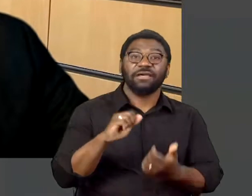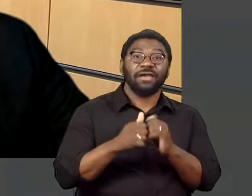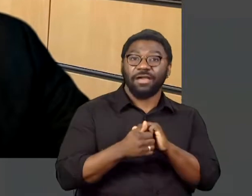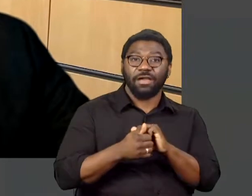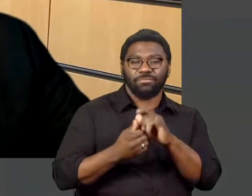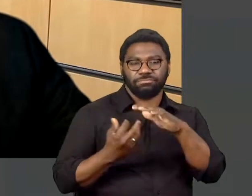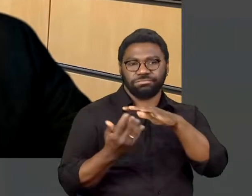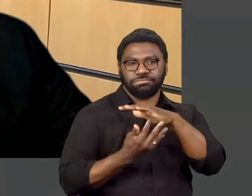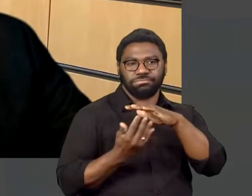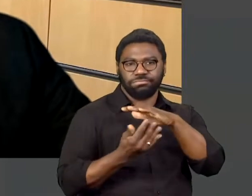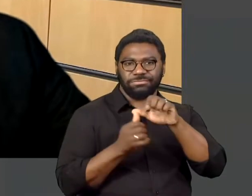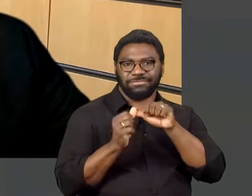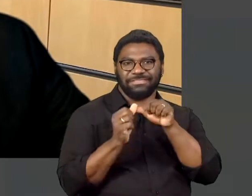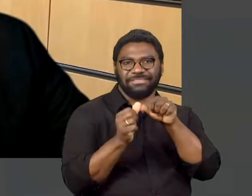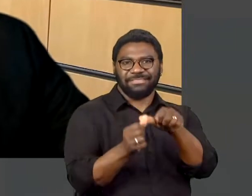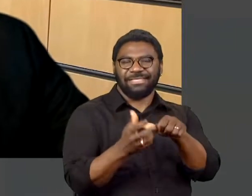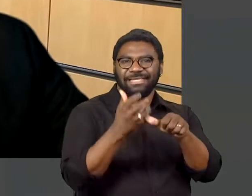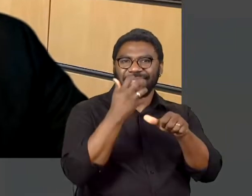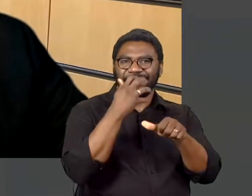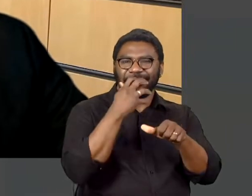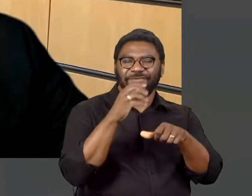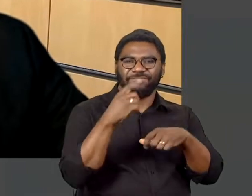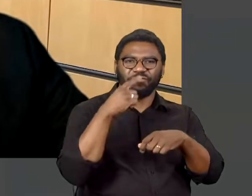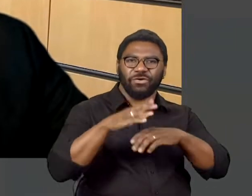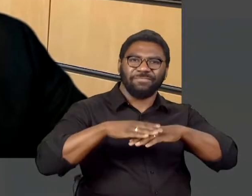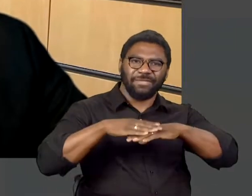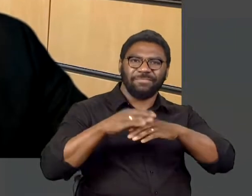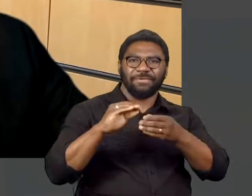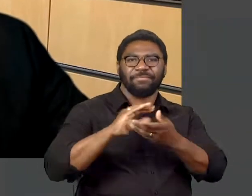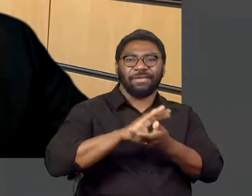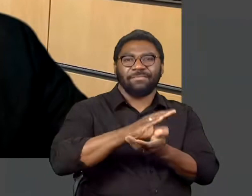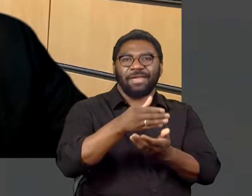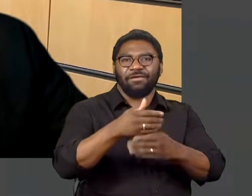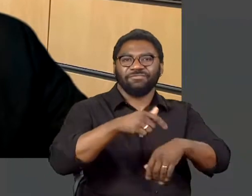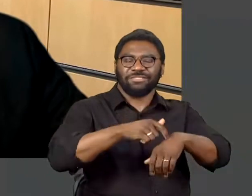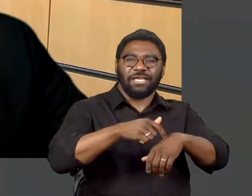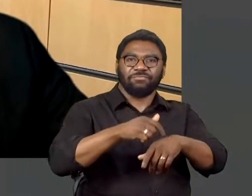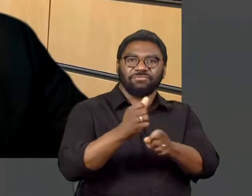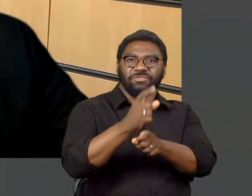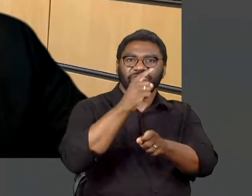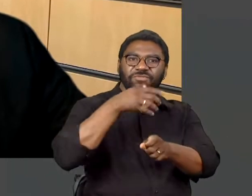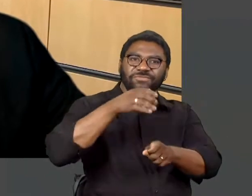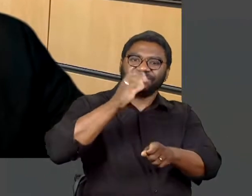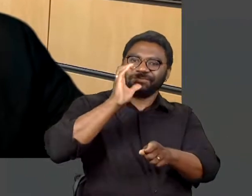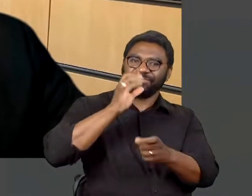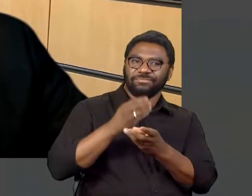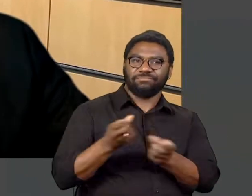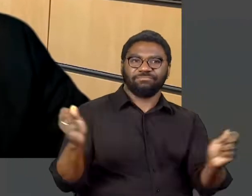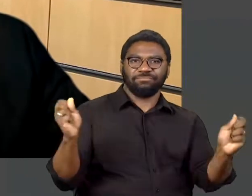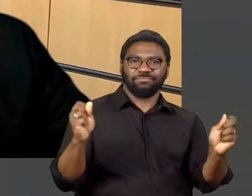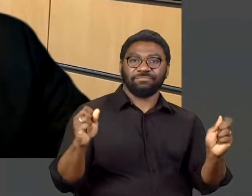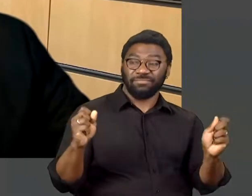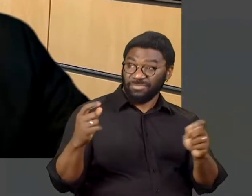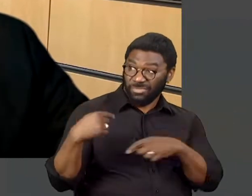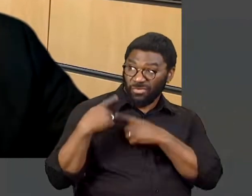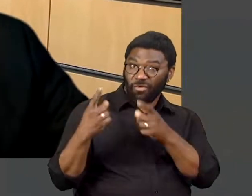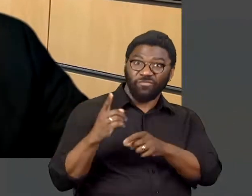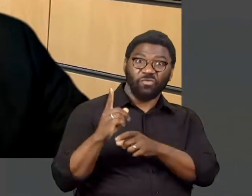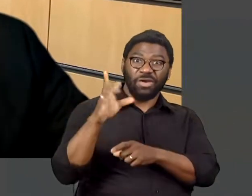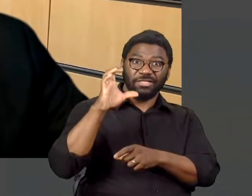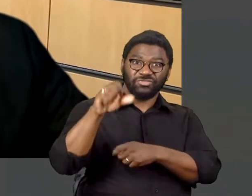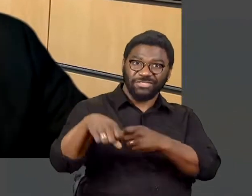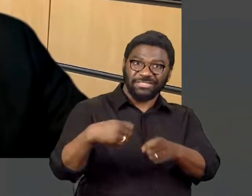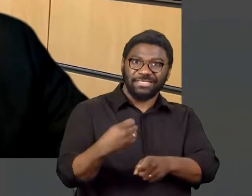safe to consume. It's a process that's helped ensure the health of the American public for more than 100 years. Indeed,